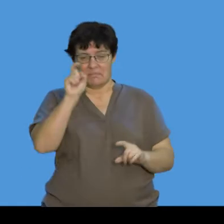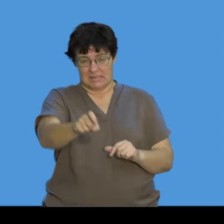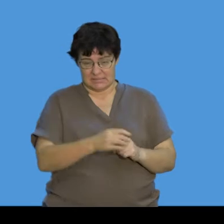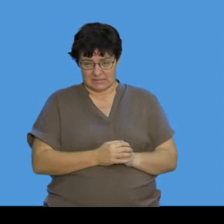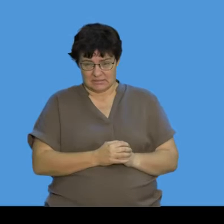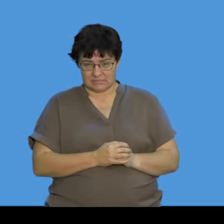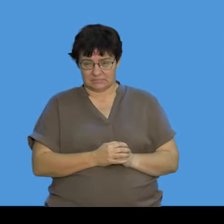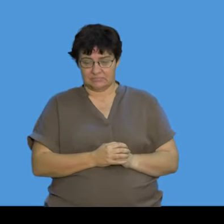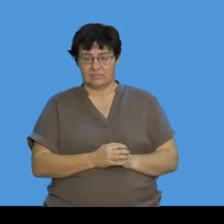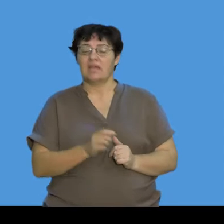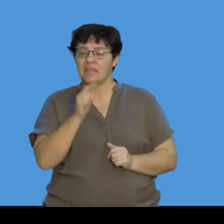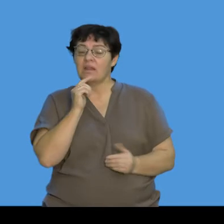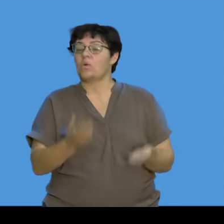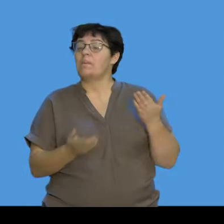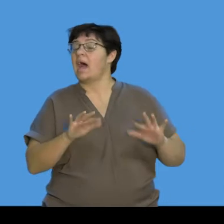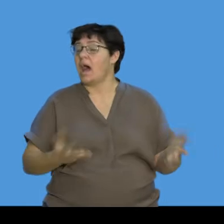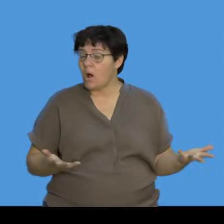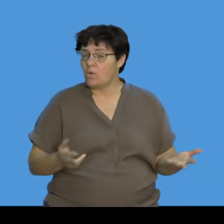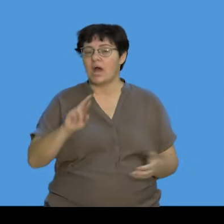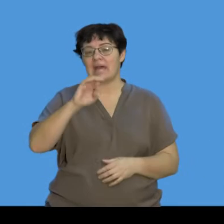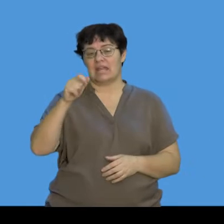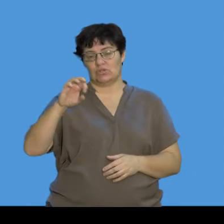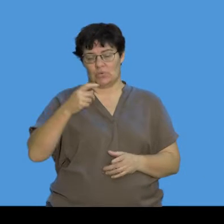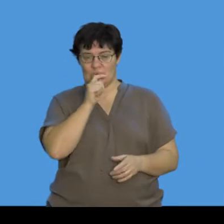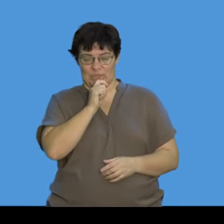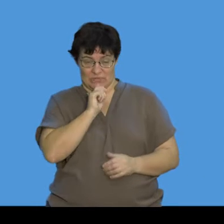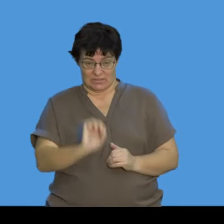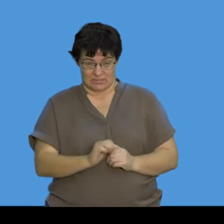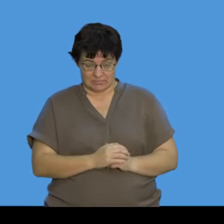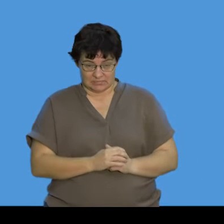then compare this using the concept of a ratio.